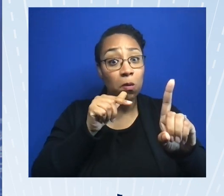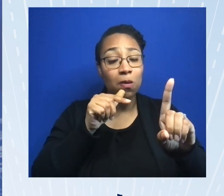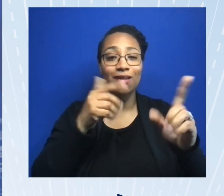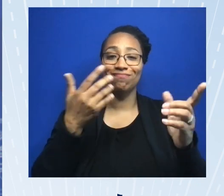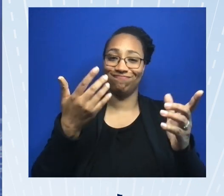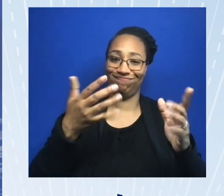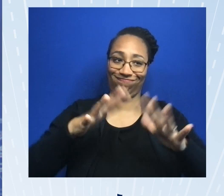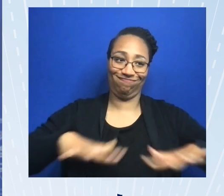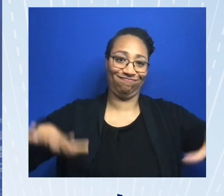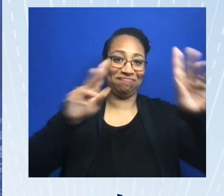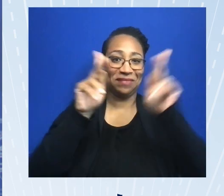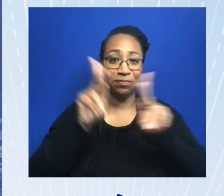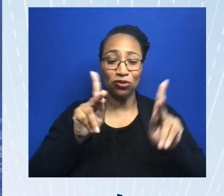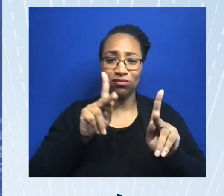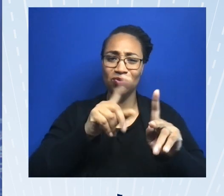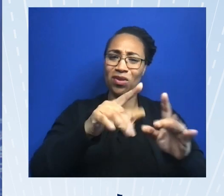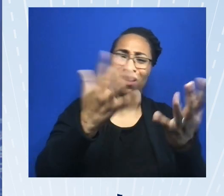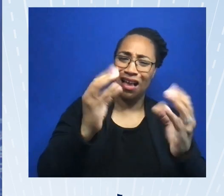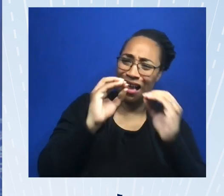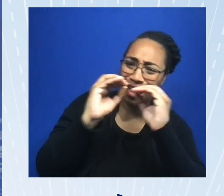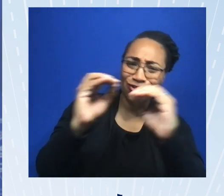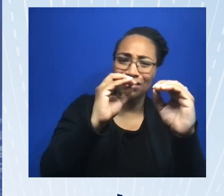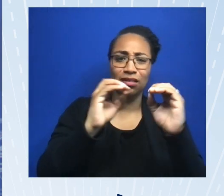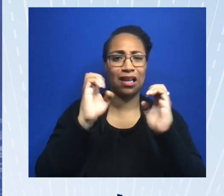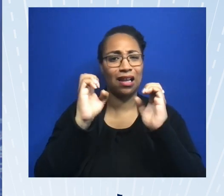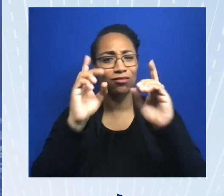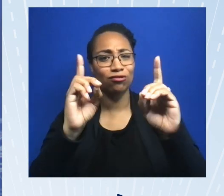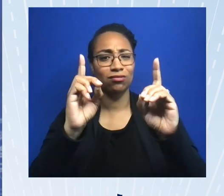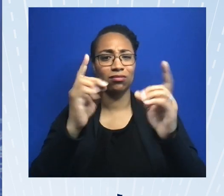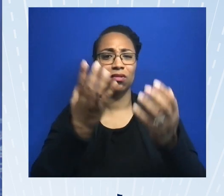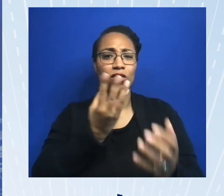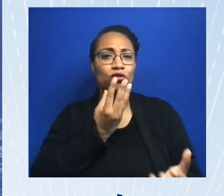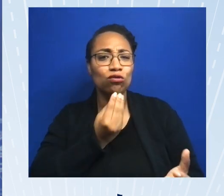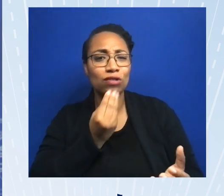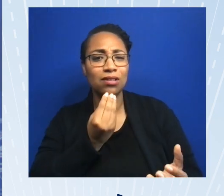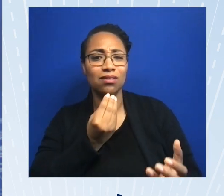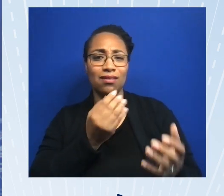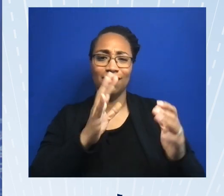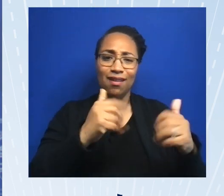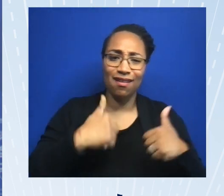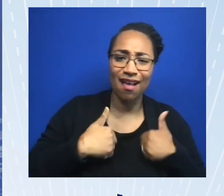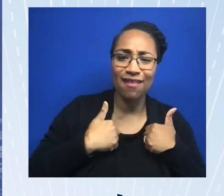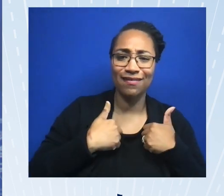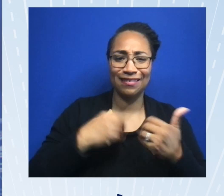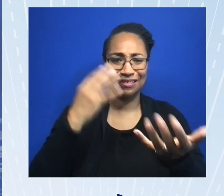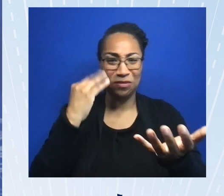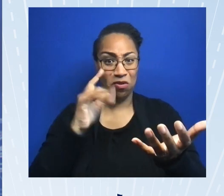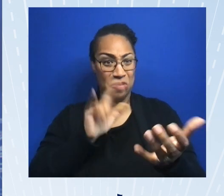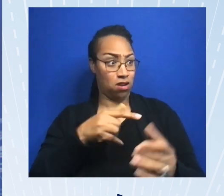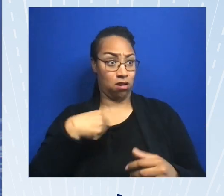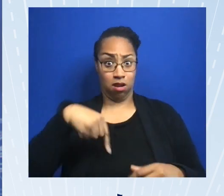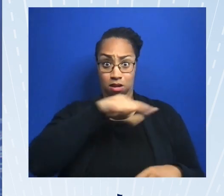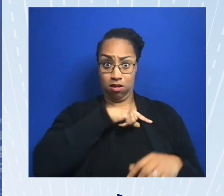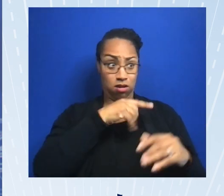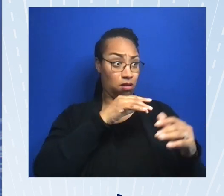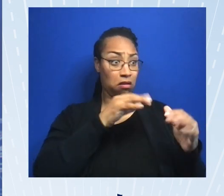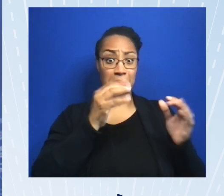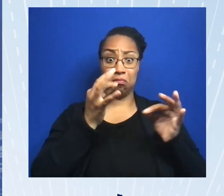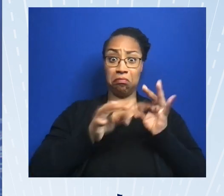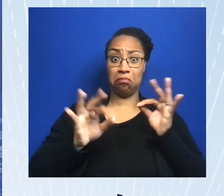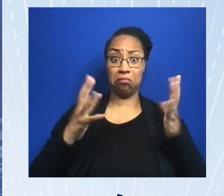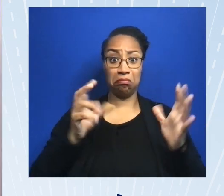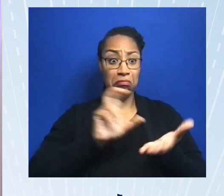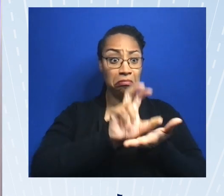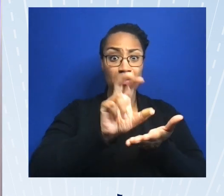awareness about anti-Semitism and Jewish heritage must extend far beyond the classroom, to our workplaces and our